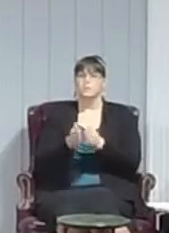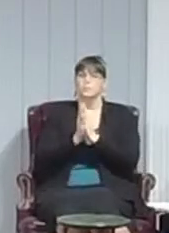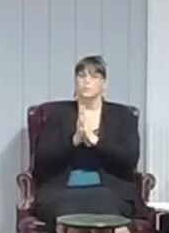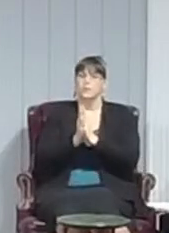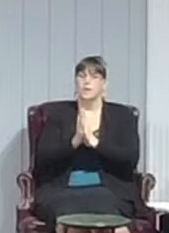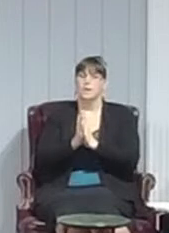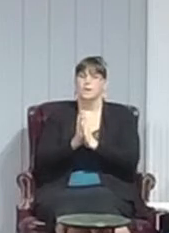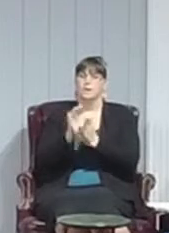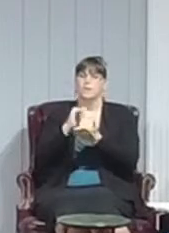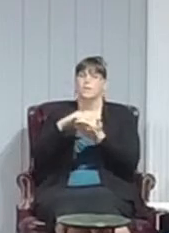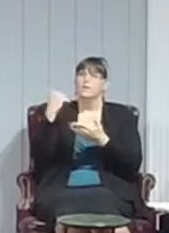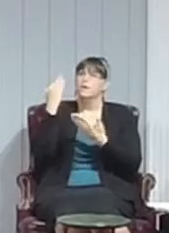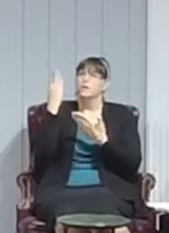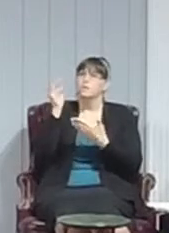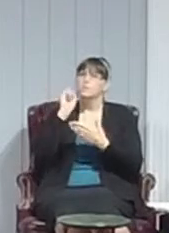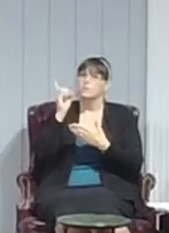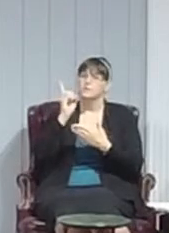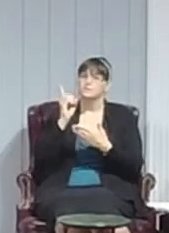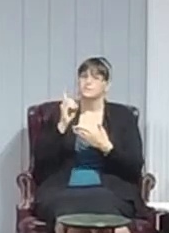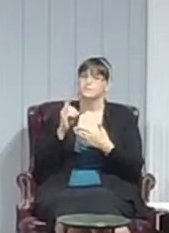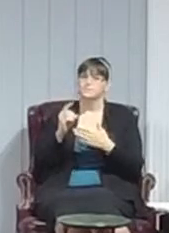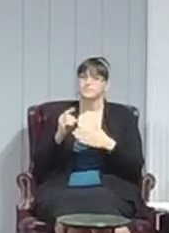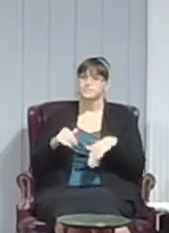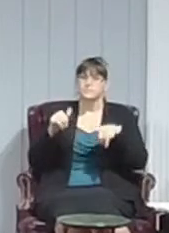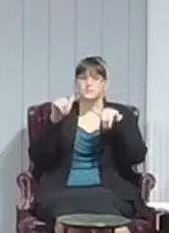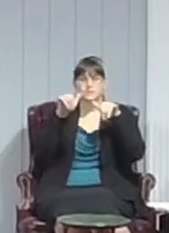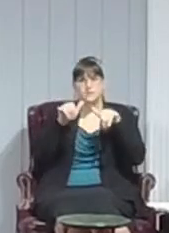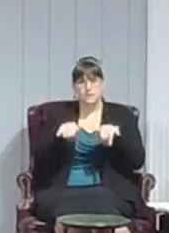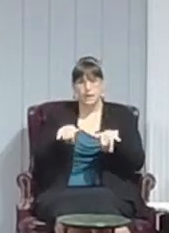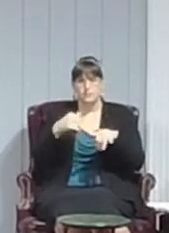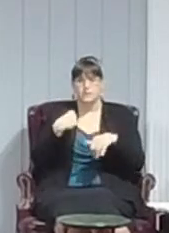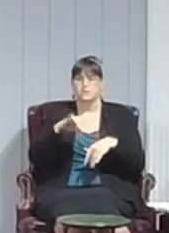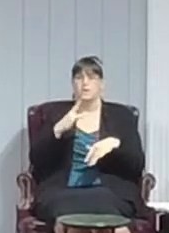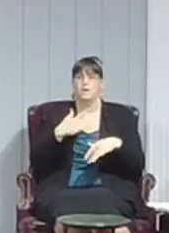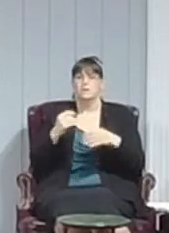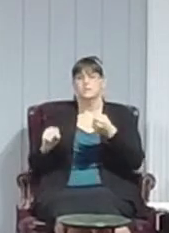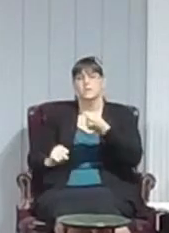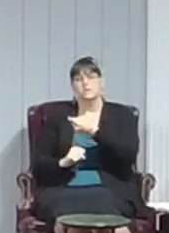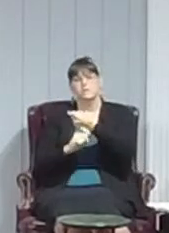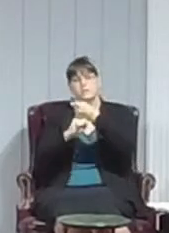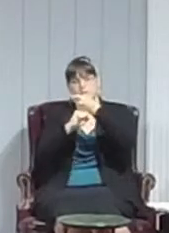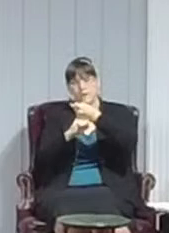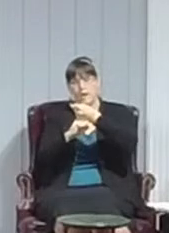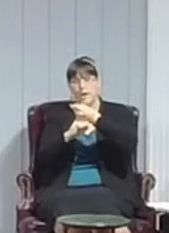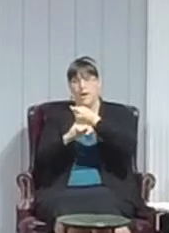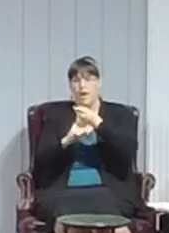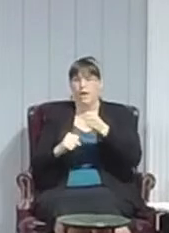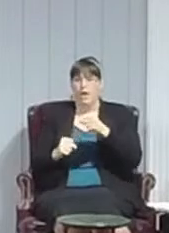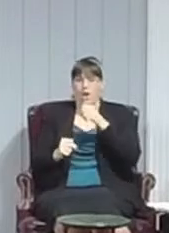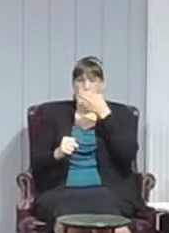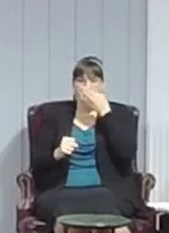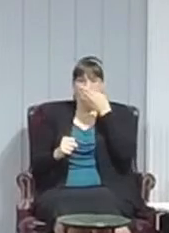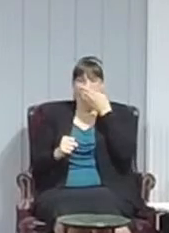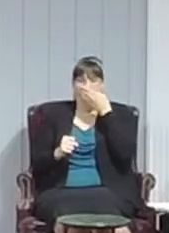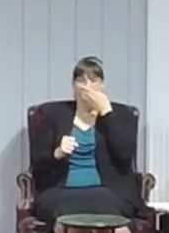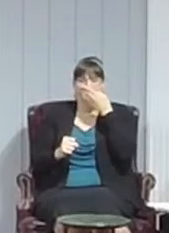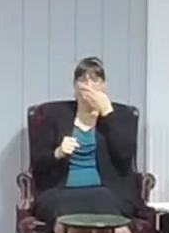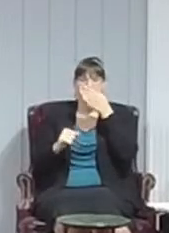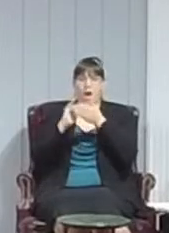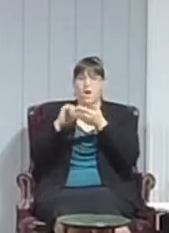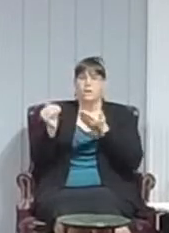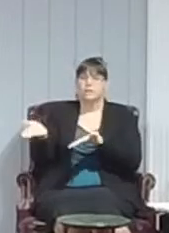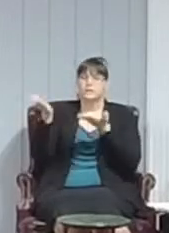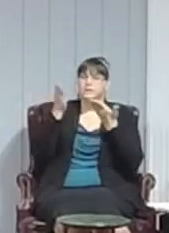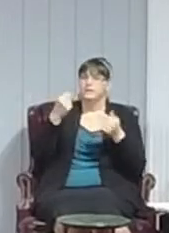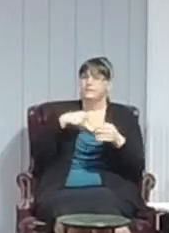Heavenly Father, that you would establish our hearts, that you will strengthen our hearts, that you will give